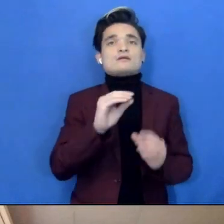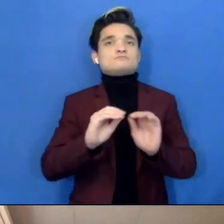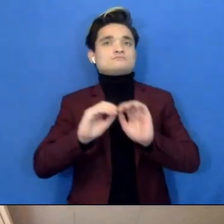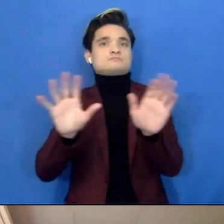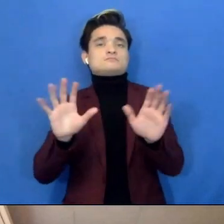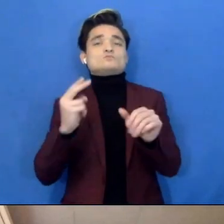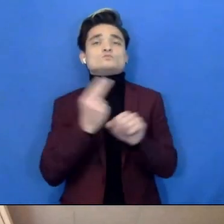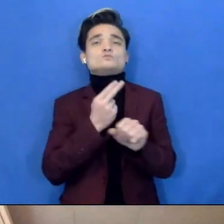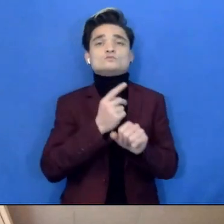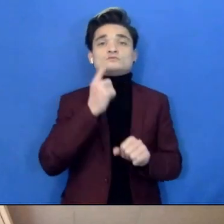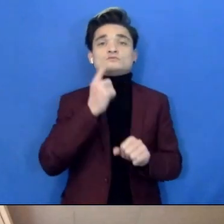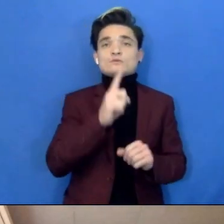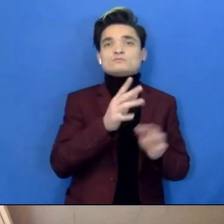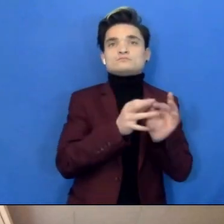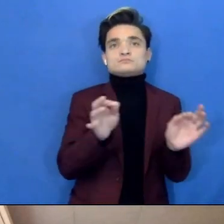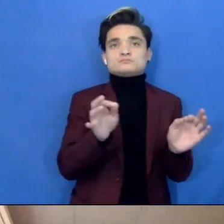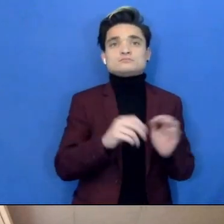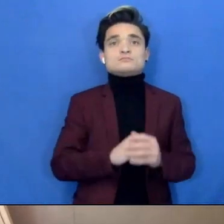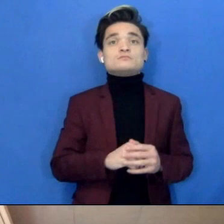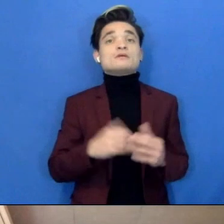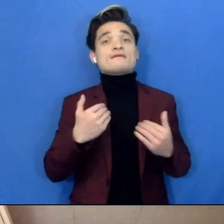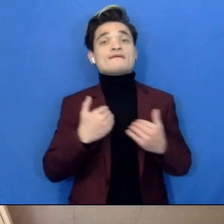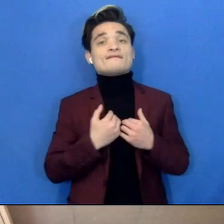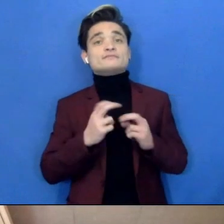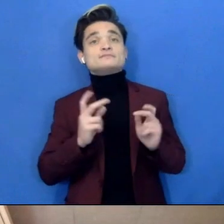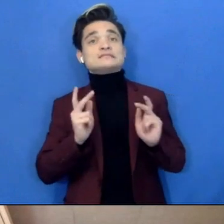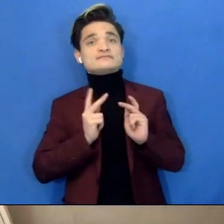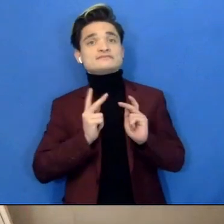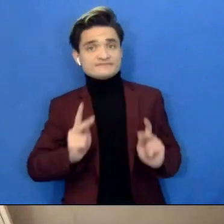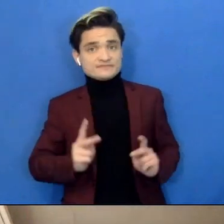as well. I have the feeling that in improv,